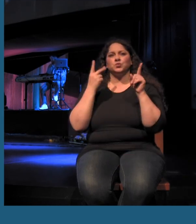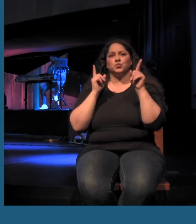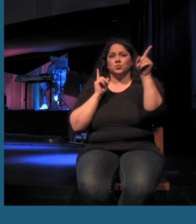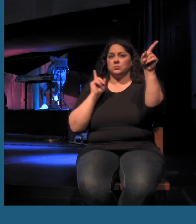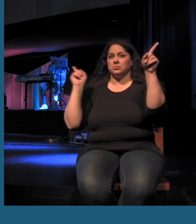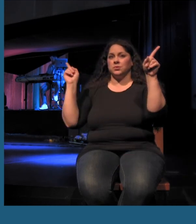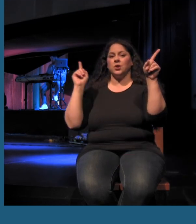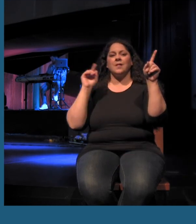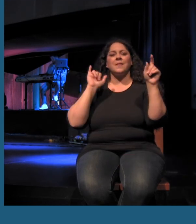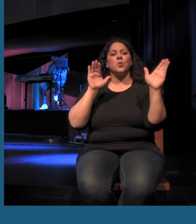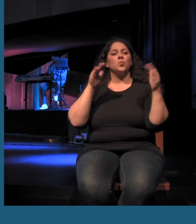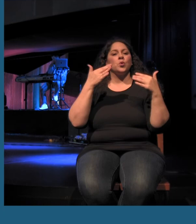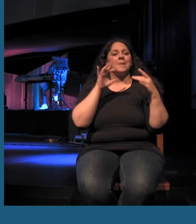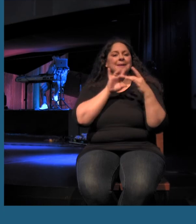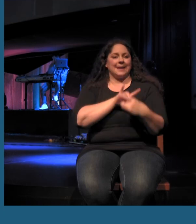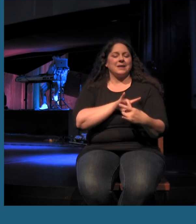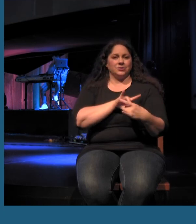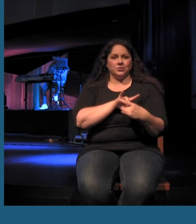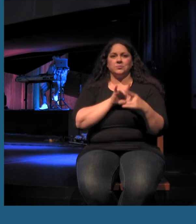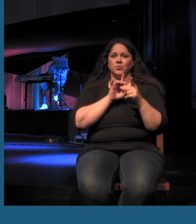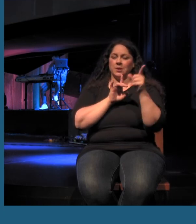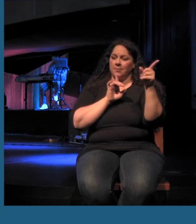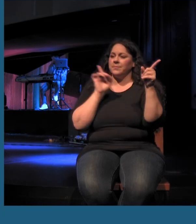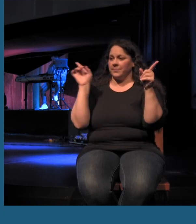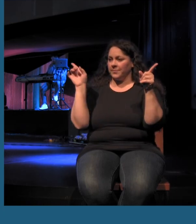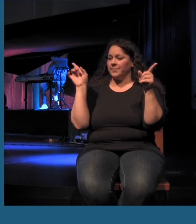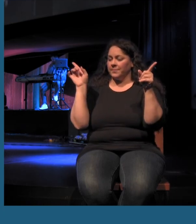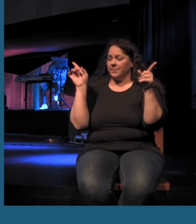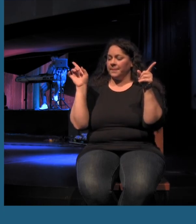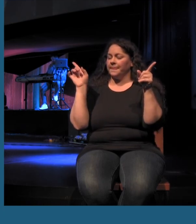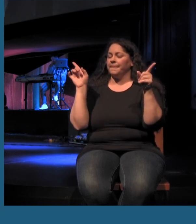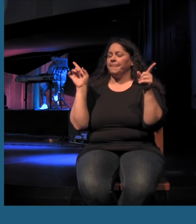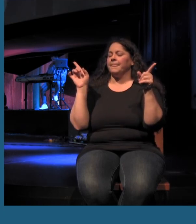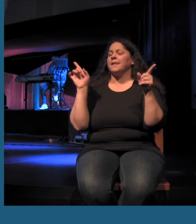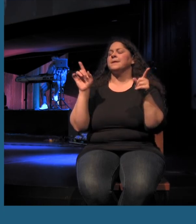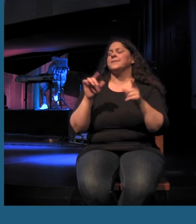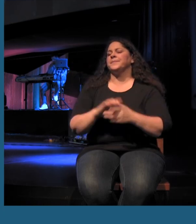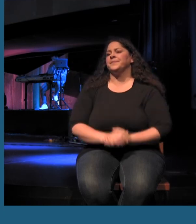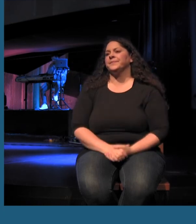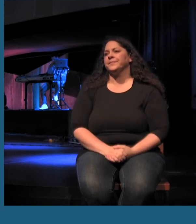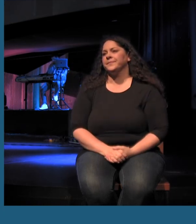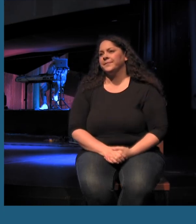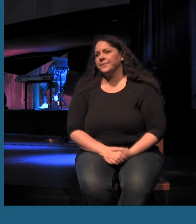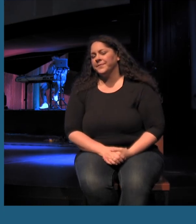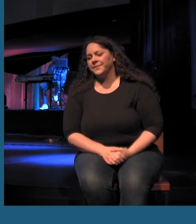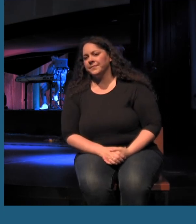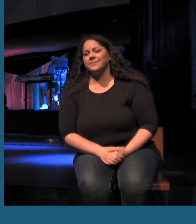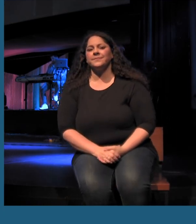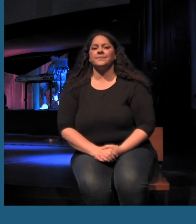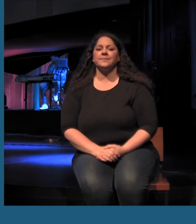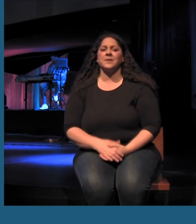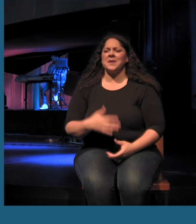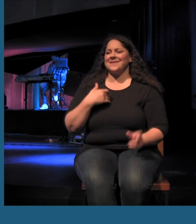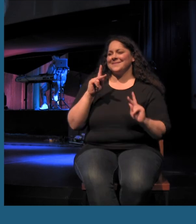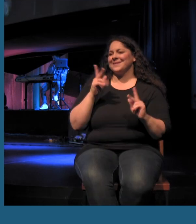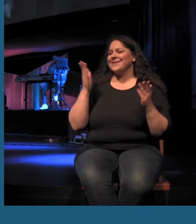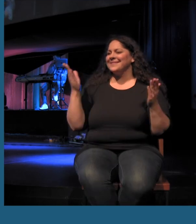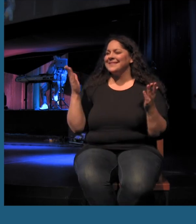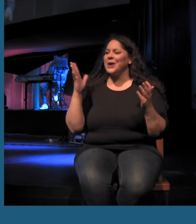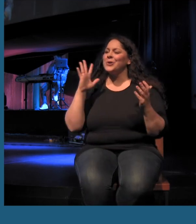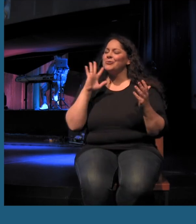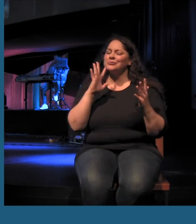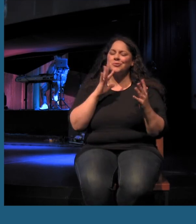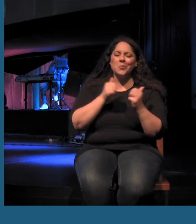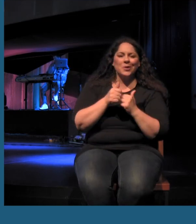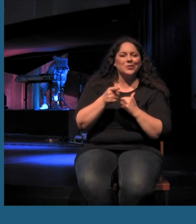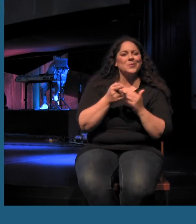right or left at the exits of the auditorium. We have a great team of people in there that would love to talk with